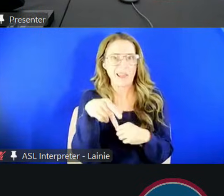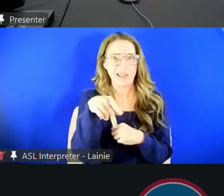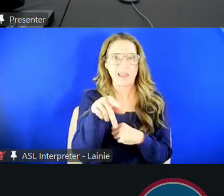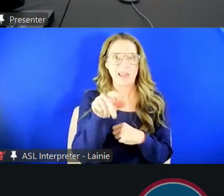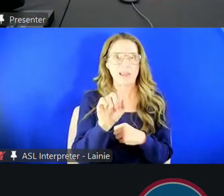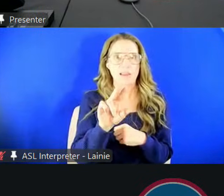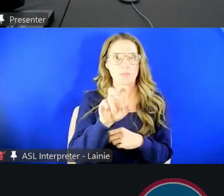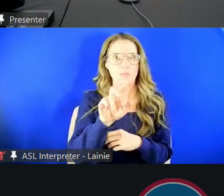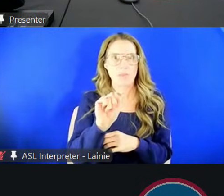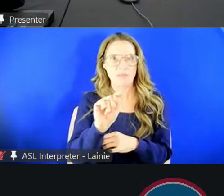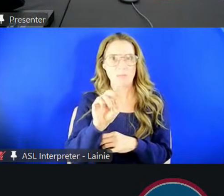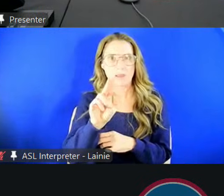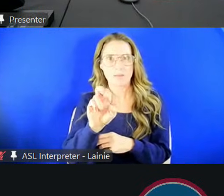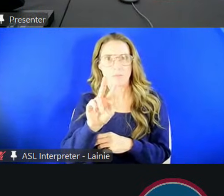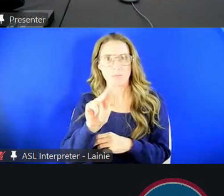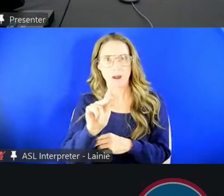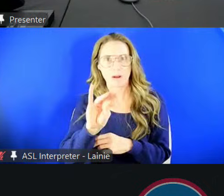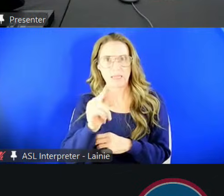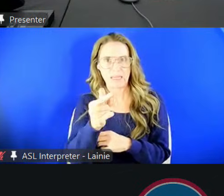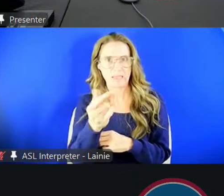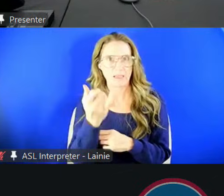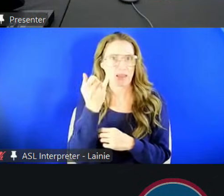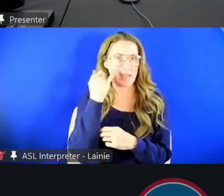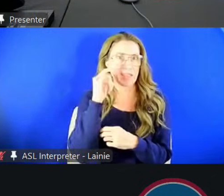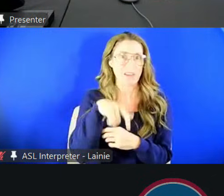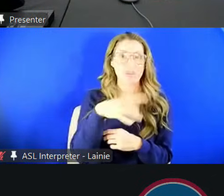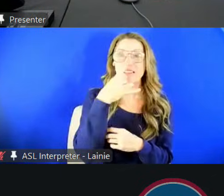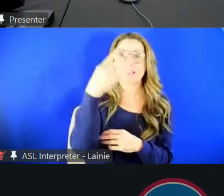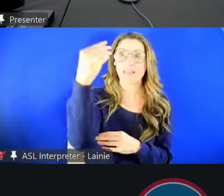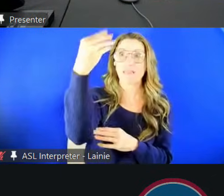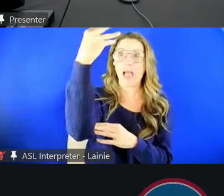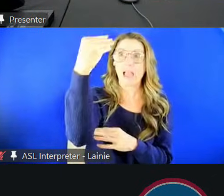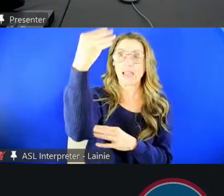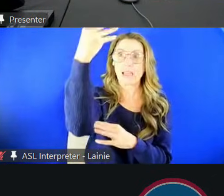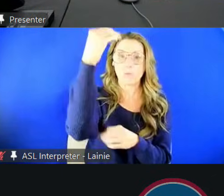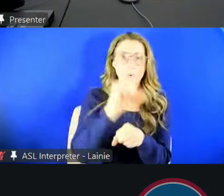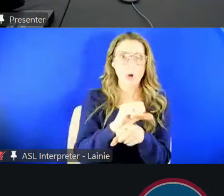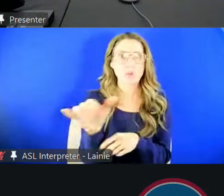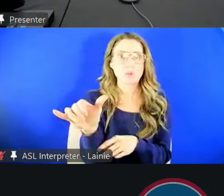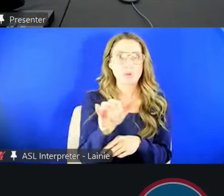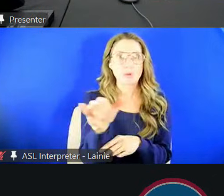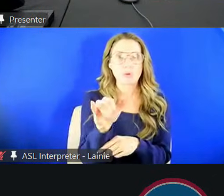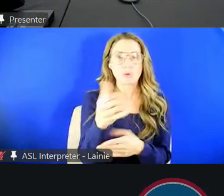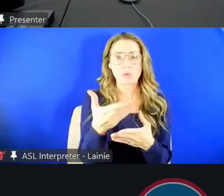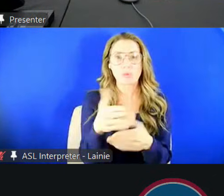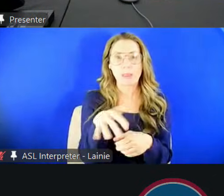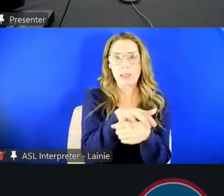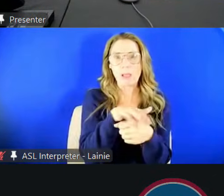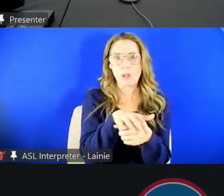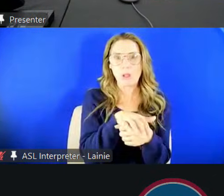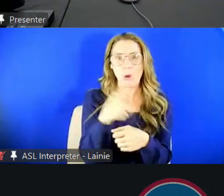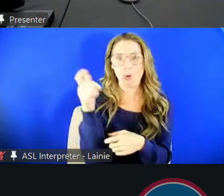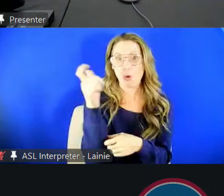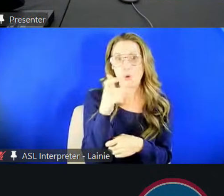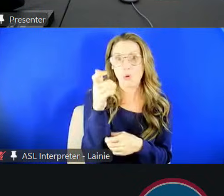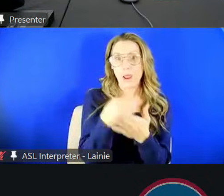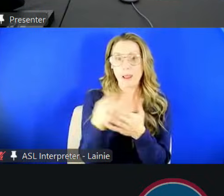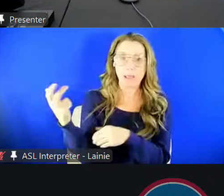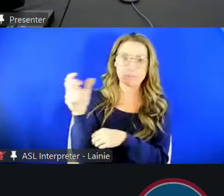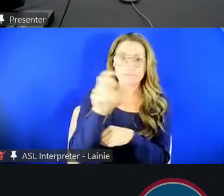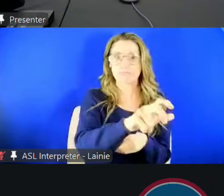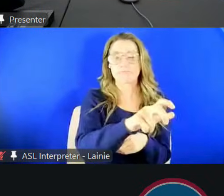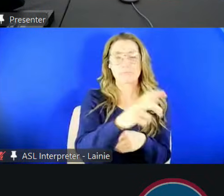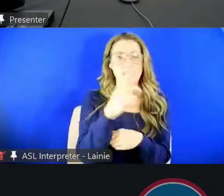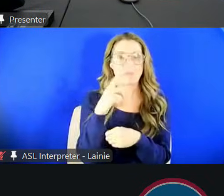that. Then, you know, if we need signal work to go with it, maybe we'll get some, you know, local grant funds to do the signal component of it. If we're